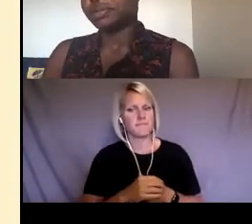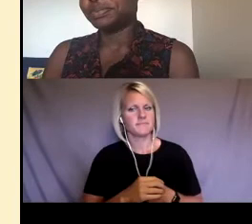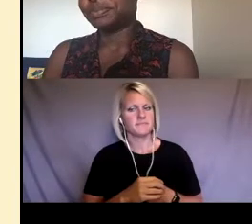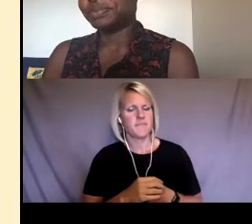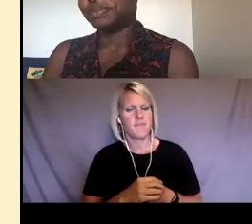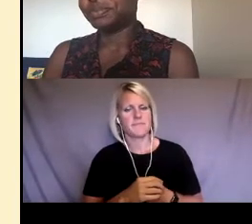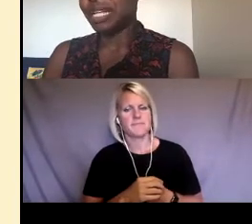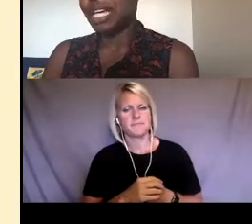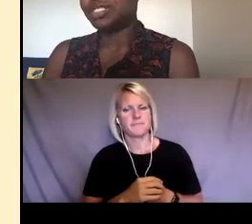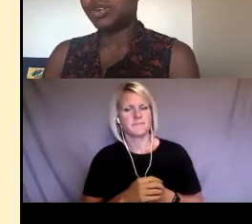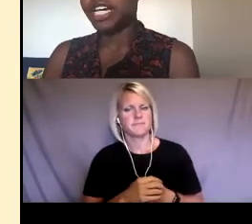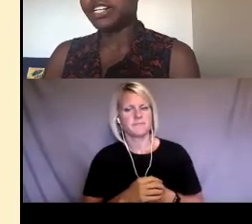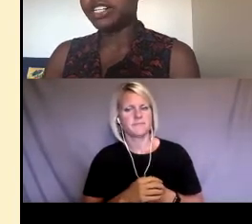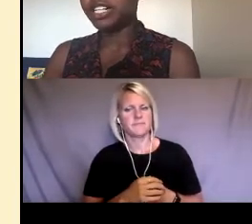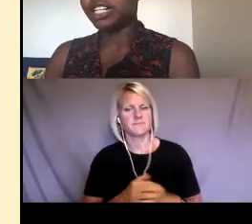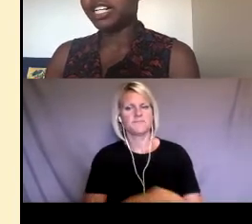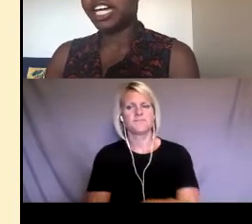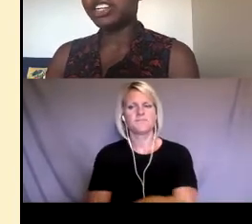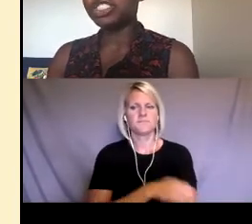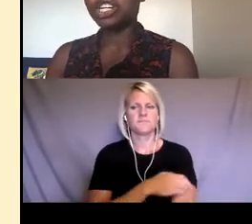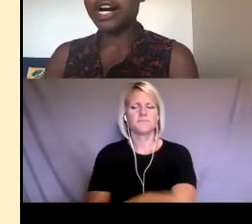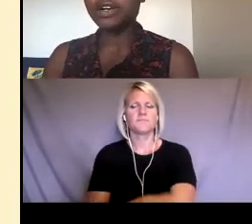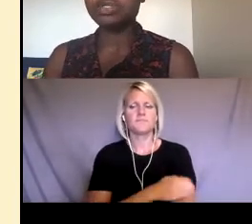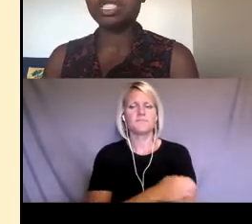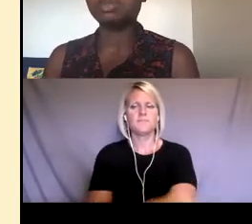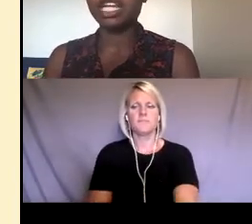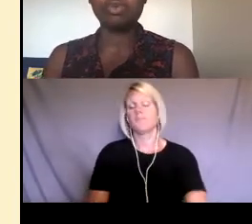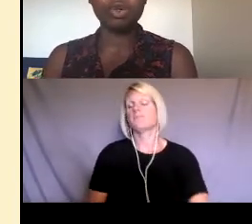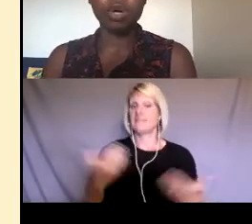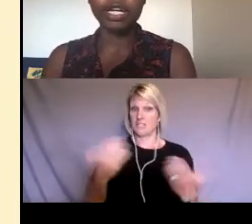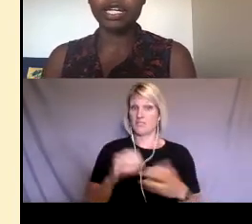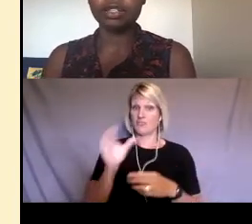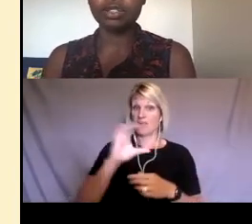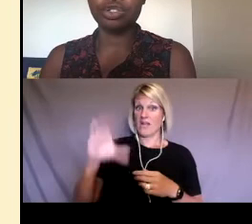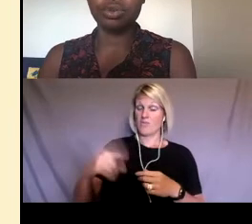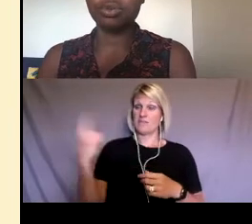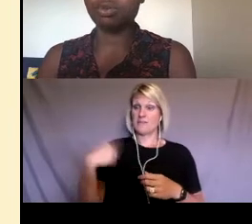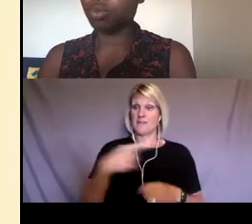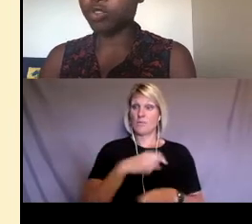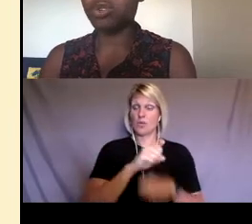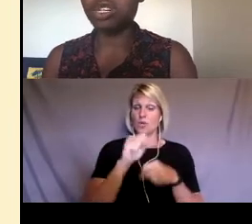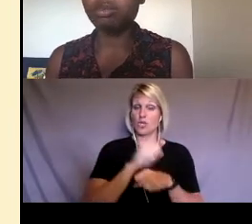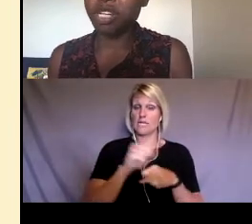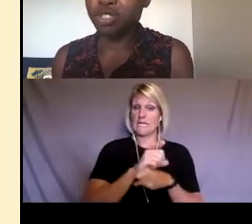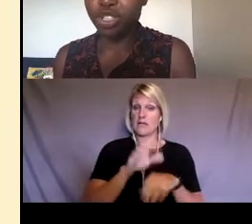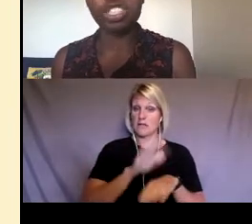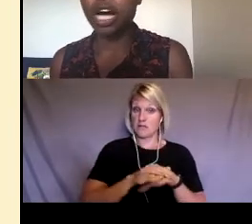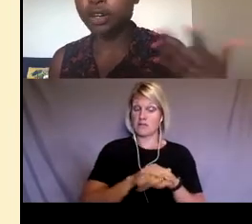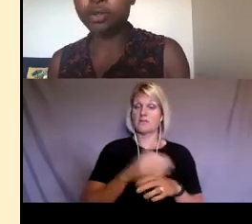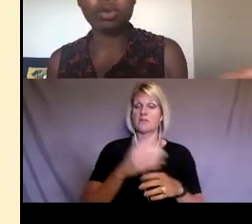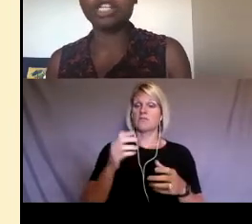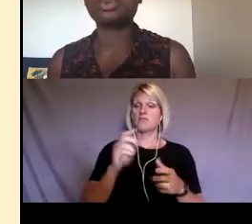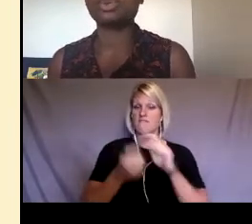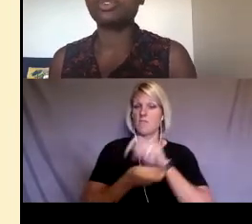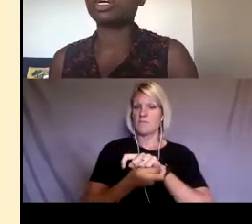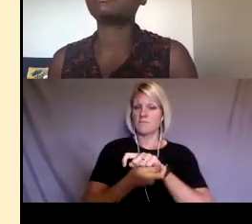sure. Go So ahead. here in Chicago, something that we're working to reform, Better Street Chicago